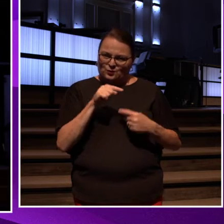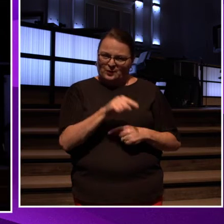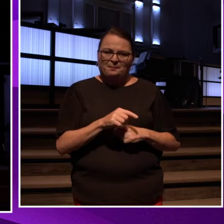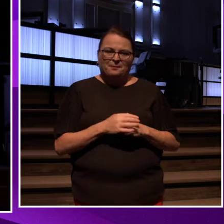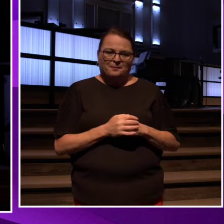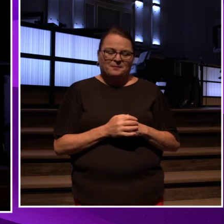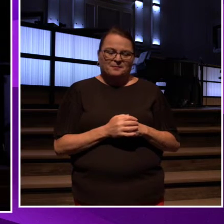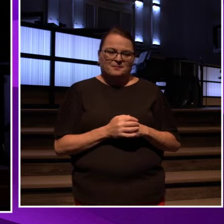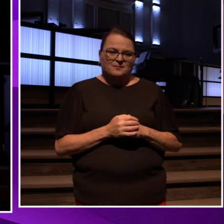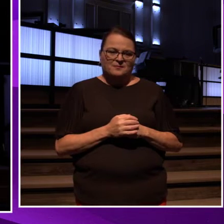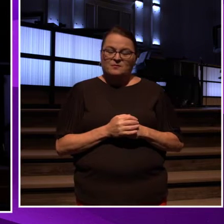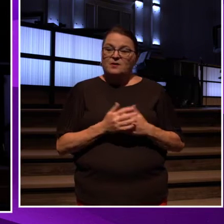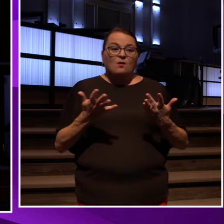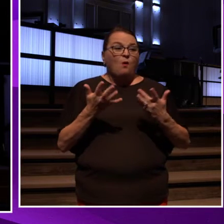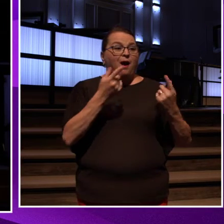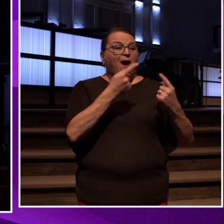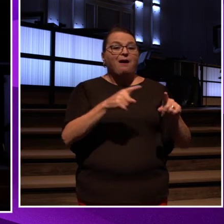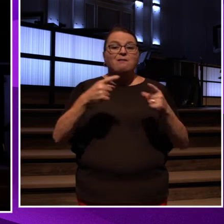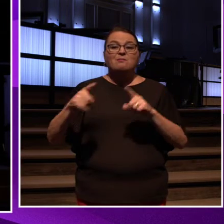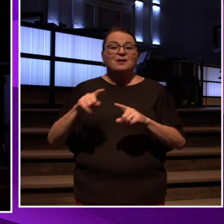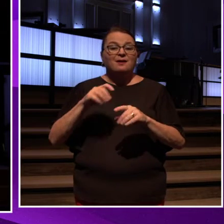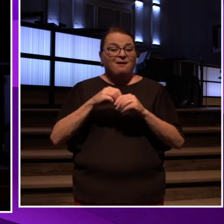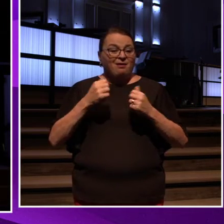What life does to you